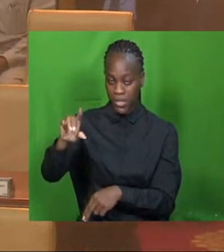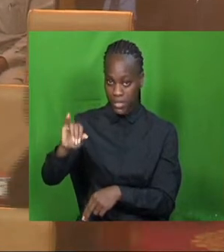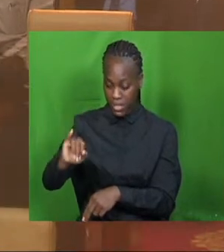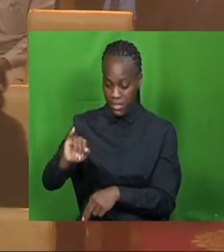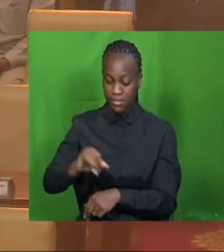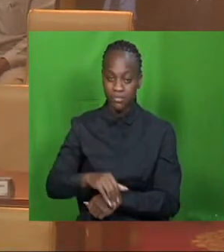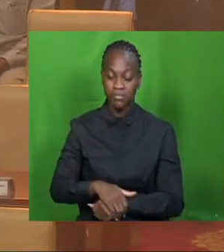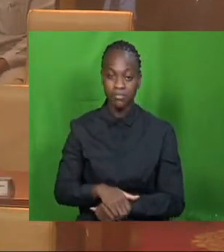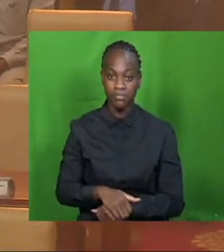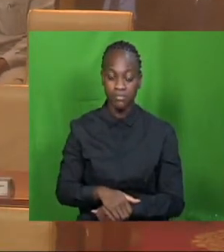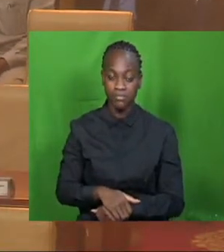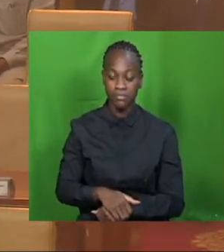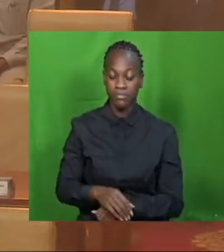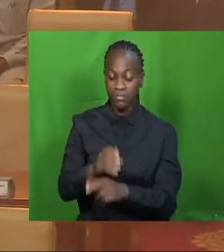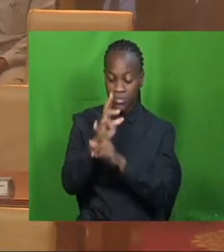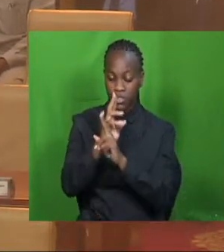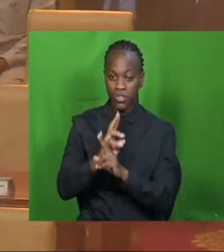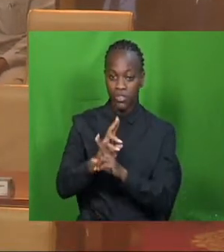before we go to